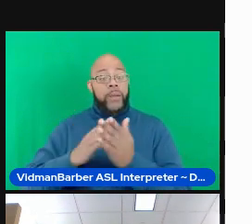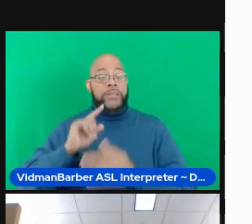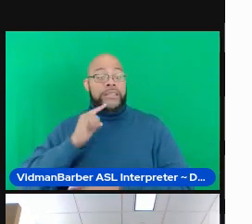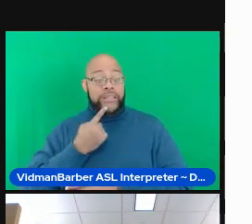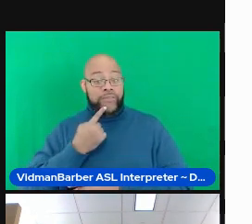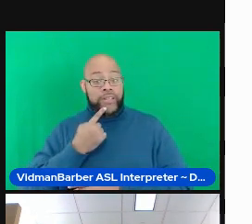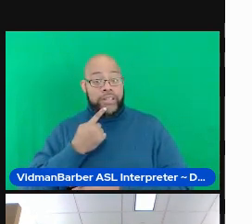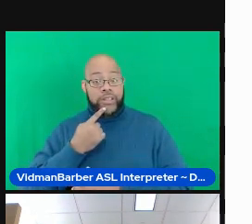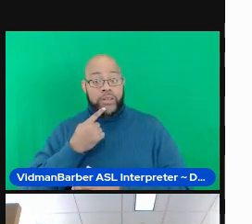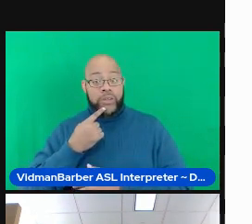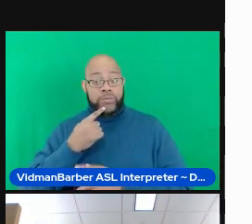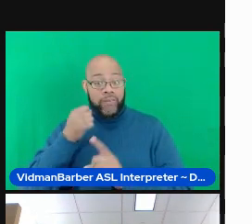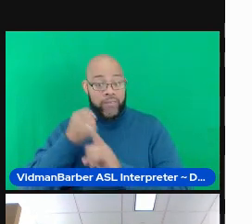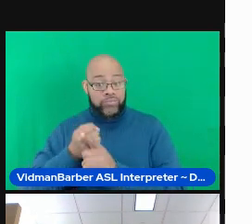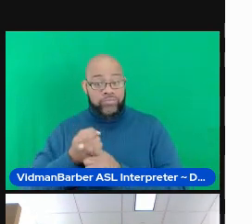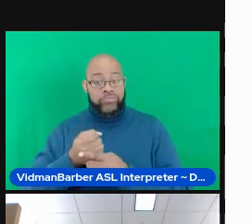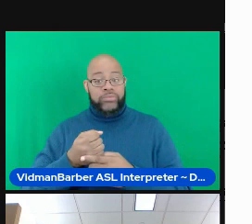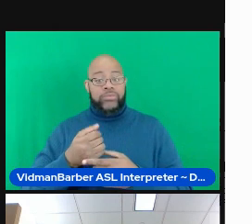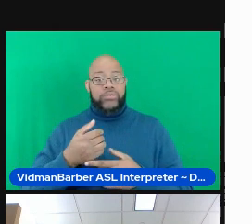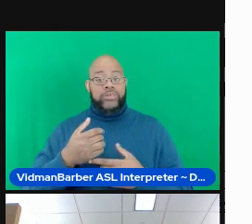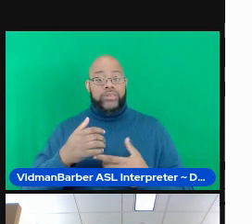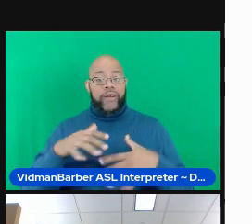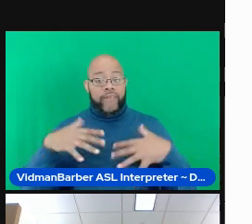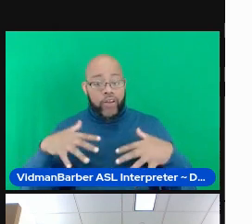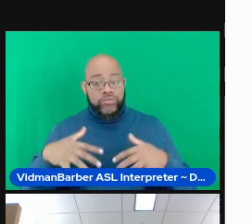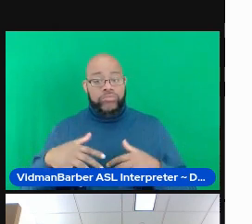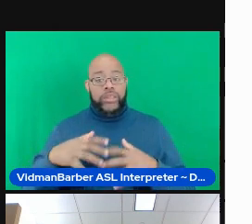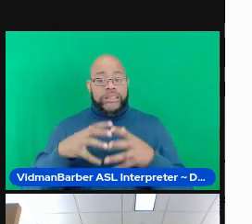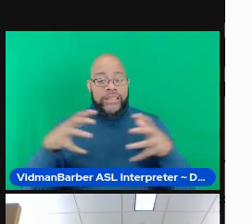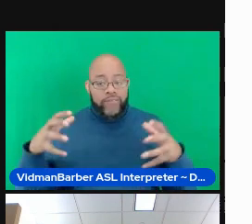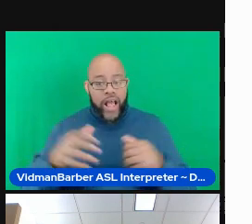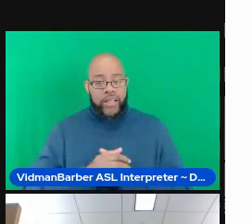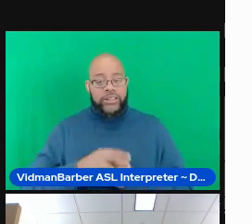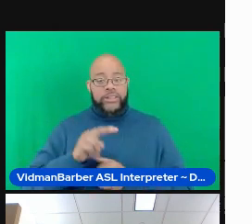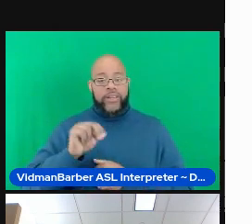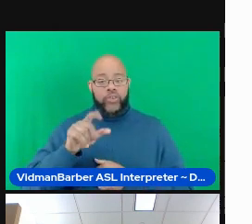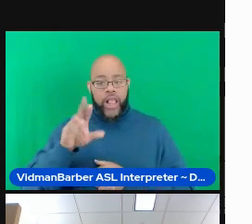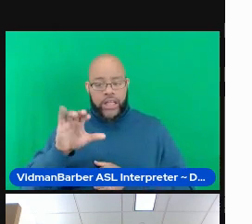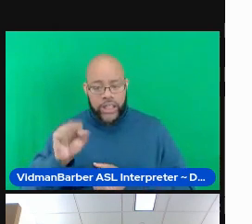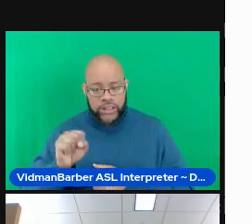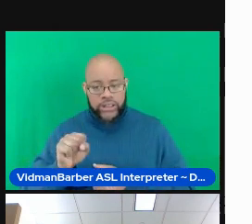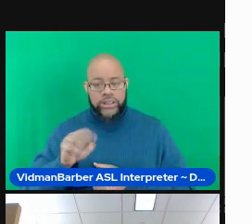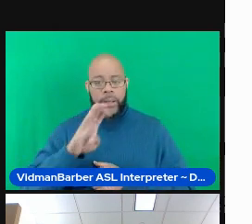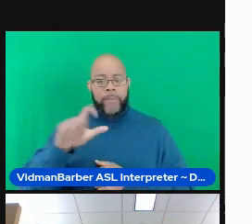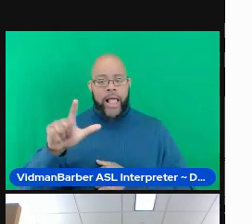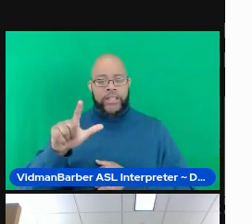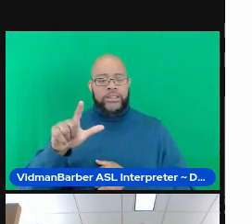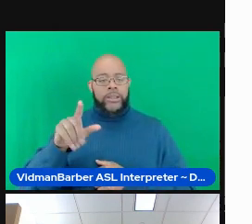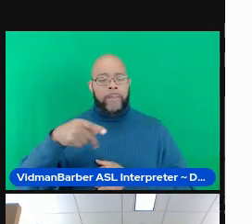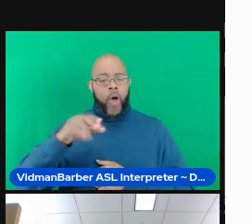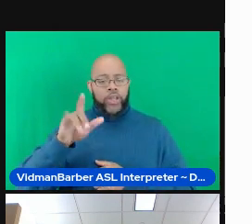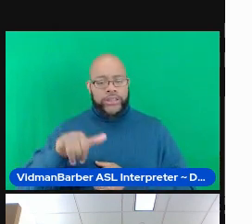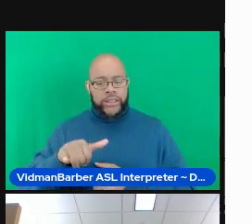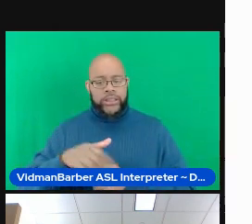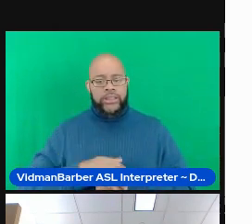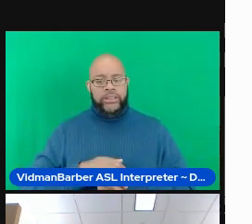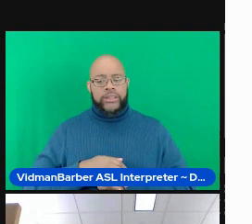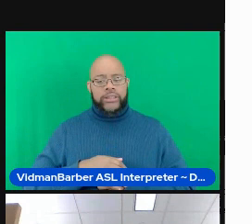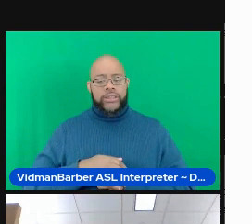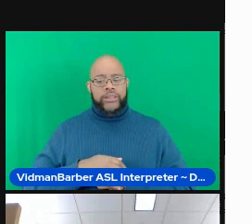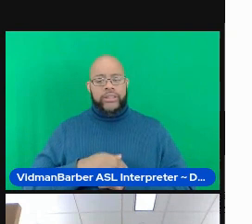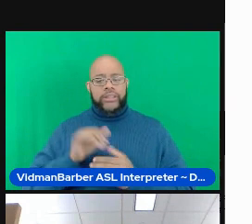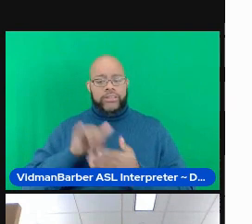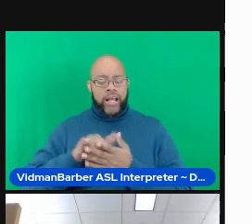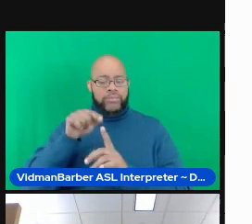severe adverse events are convulsion, encephalitis, vasculitis, Bell's palsy, anaphylaxis, which